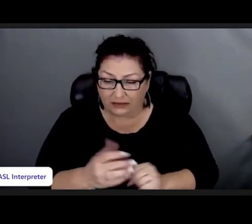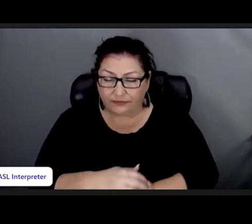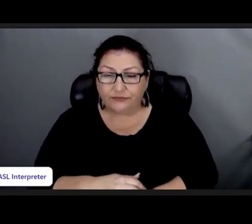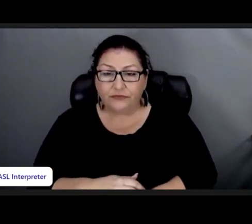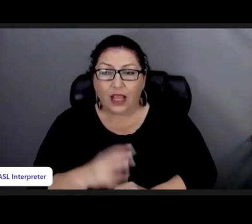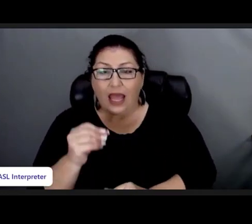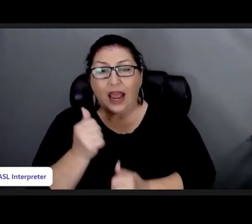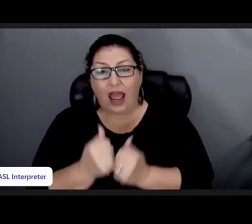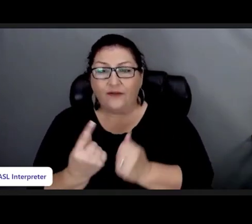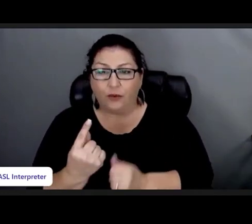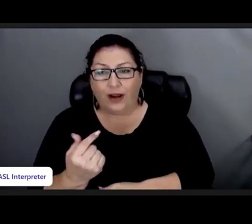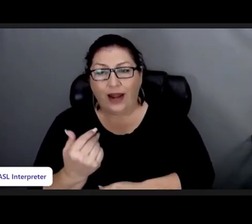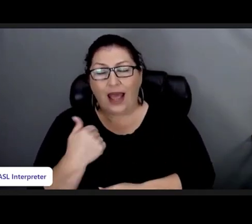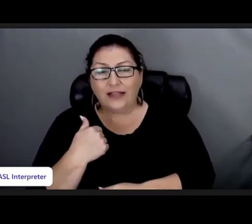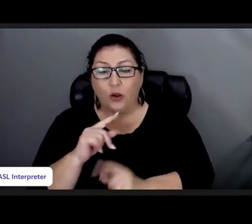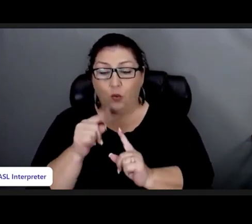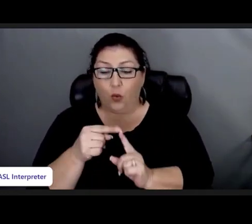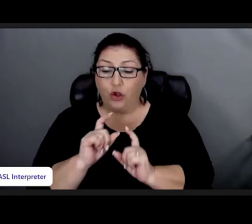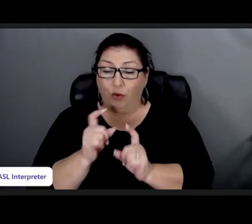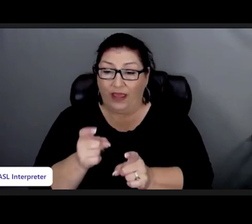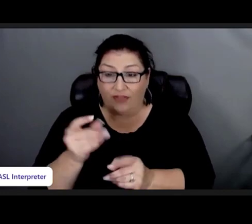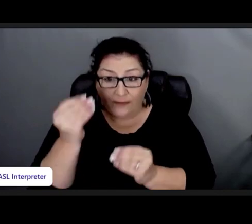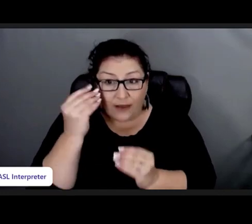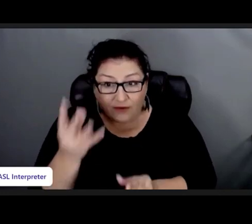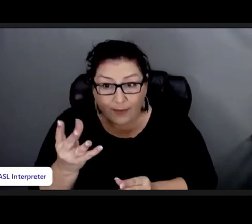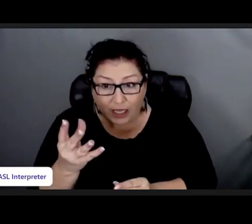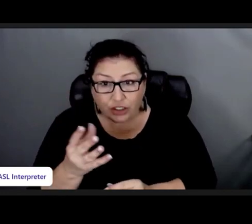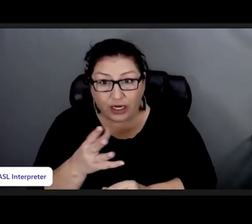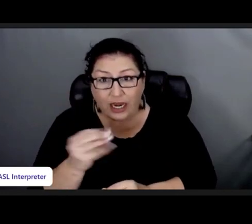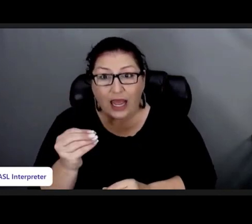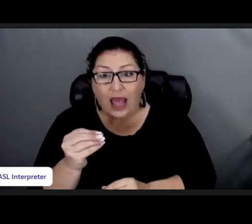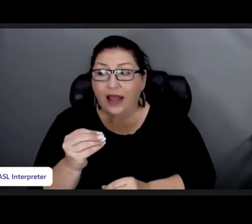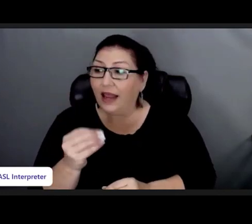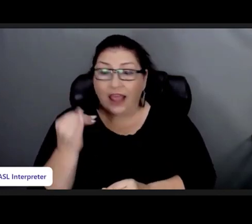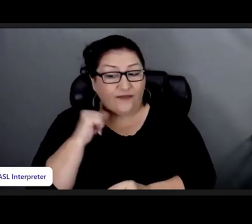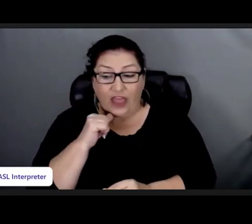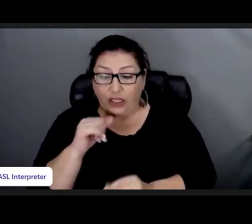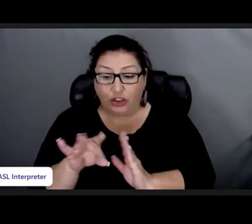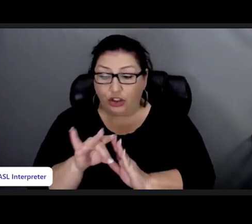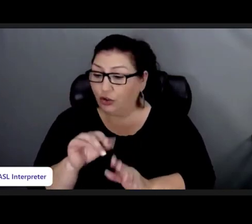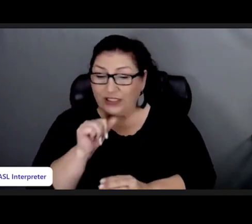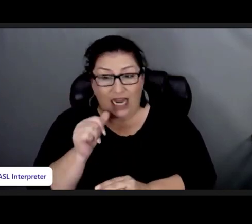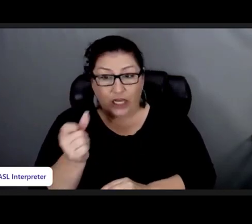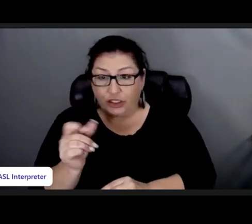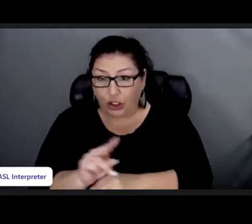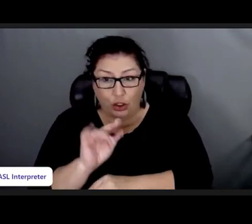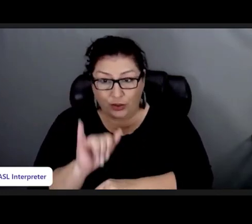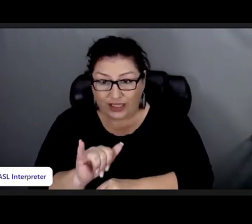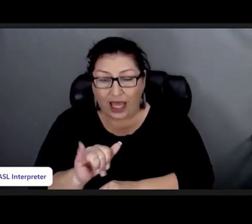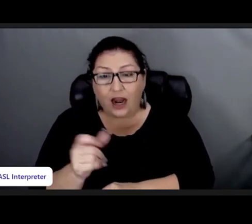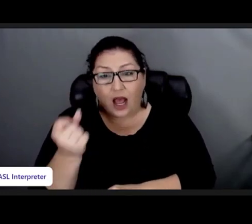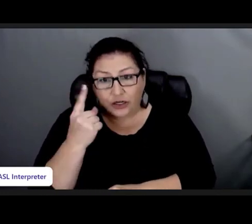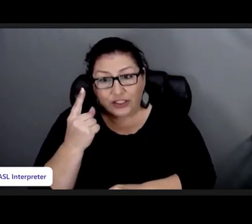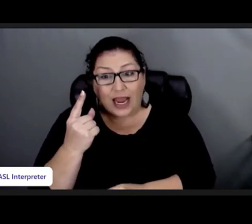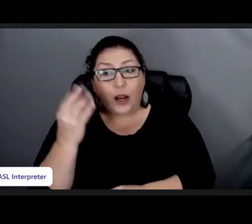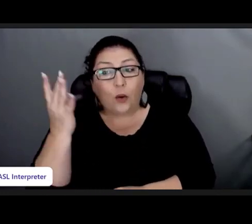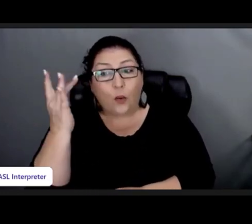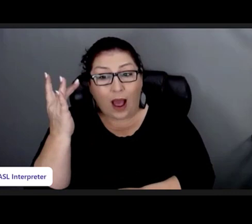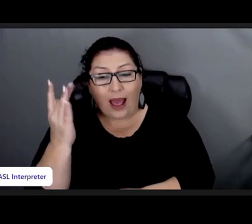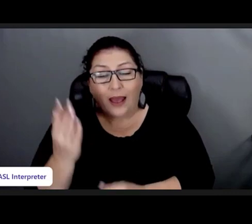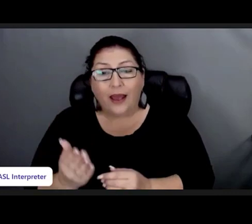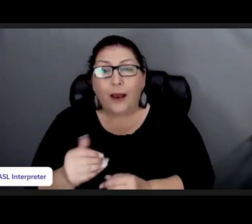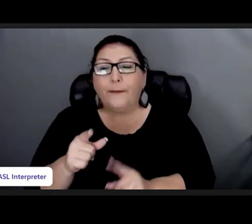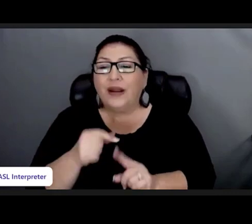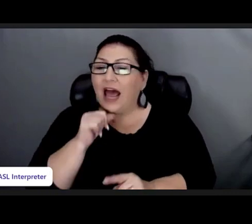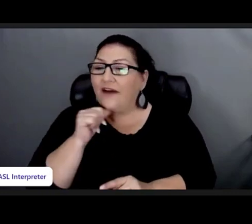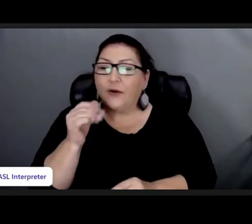everybody has, when you give them information, and if they choose not to use it, understanding, trying to figure out maybe why, but not from a judgment